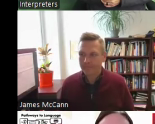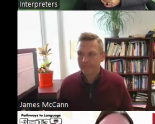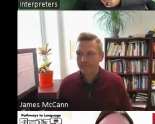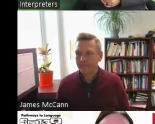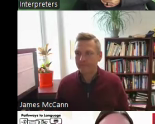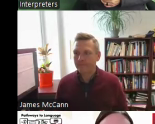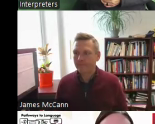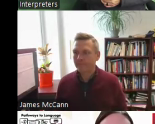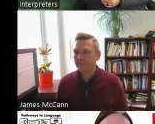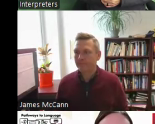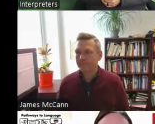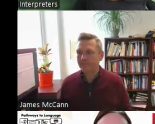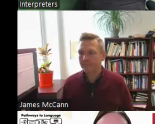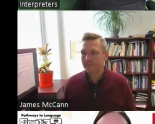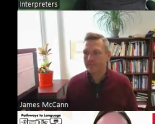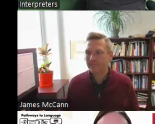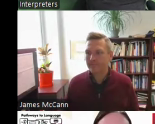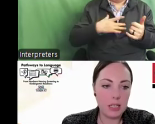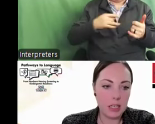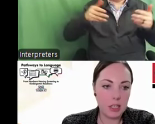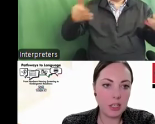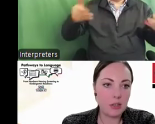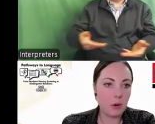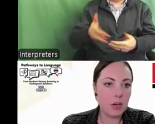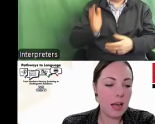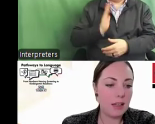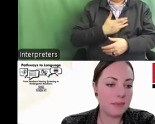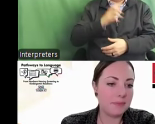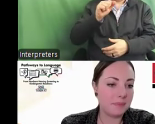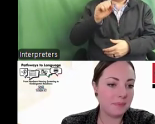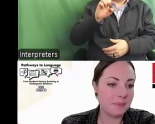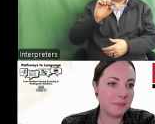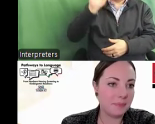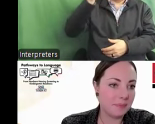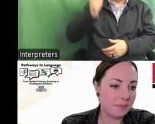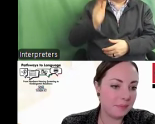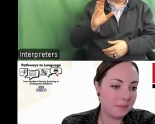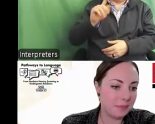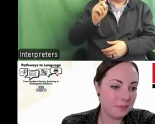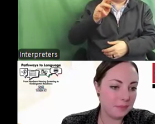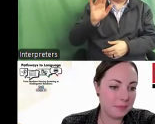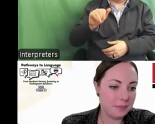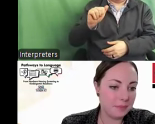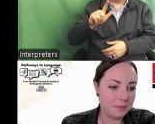And then I would love to introduce our case presenter, Tori Allen.